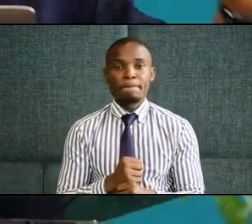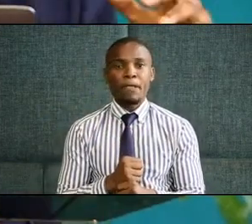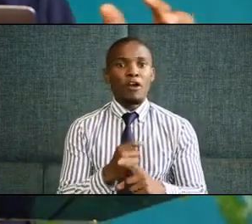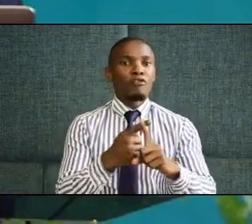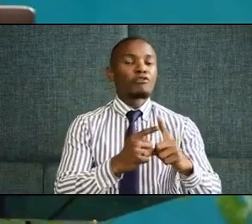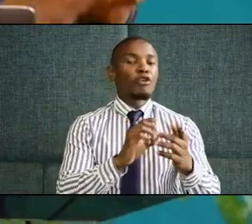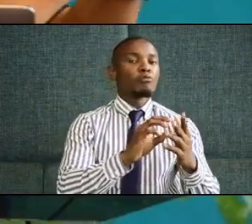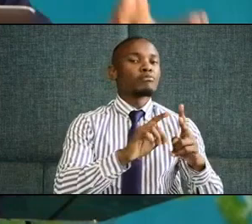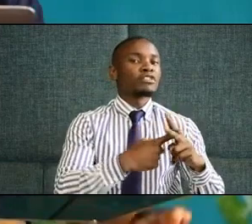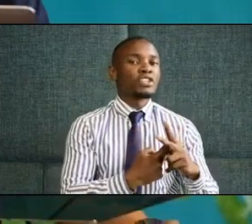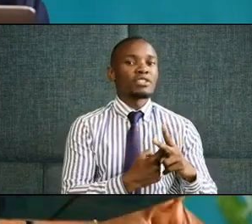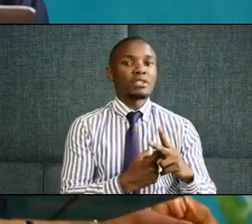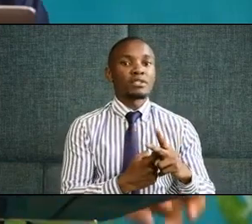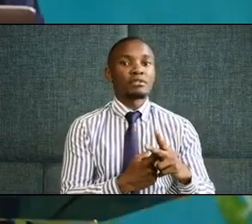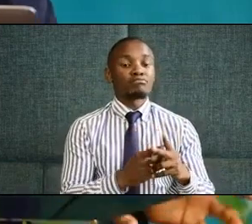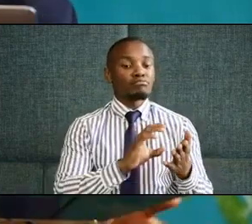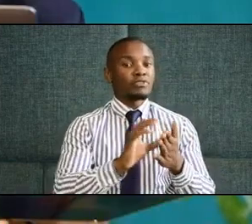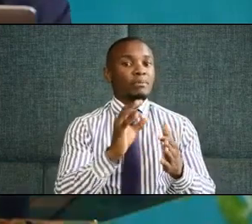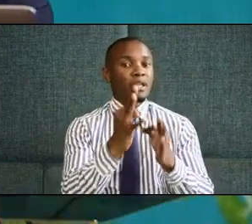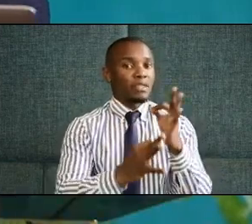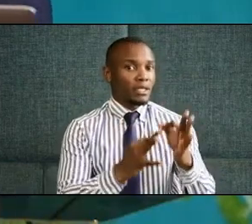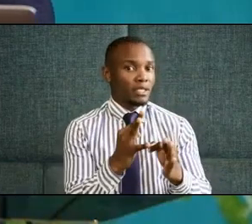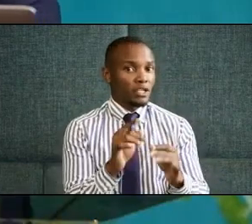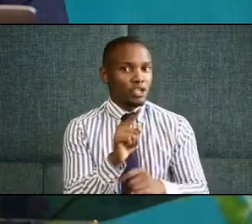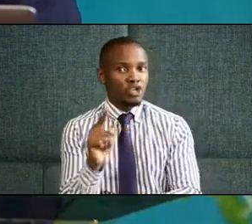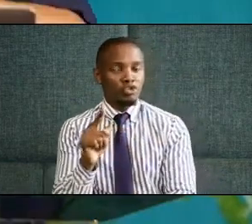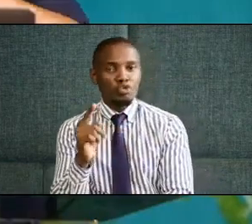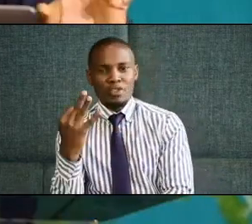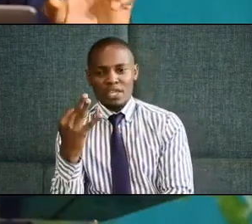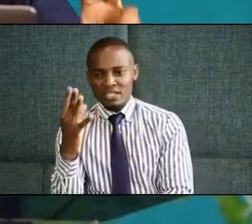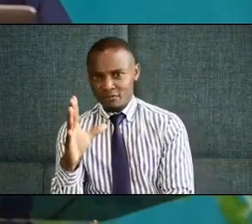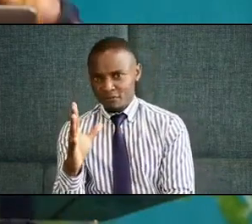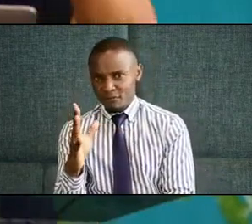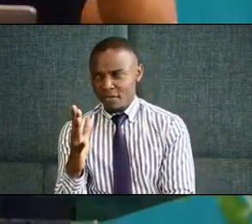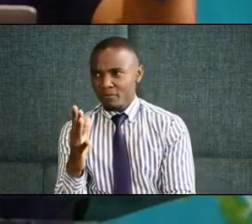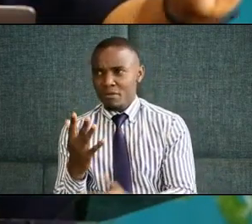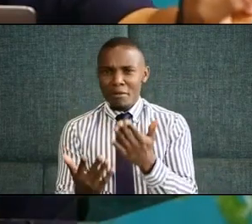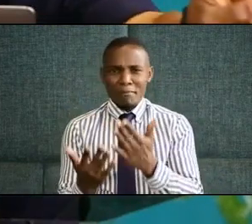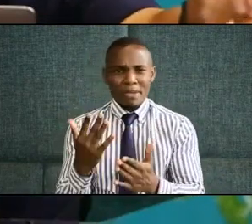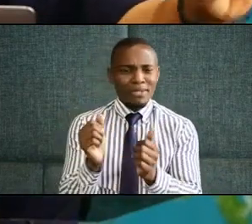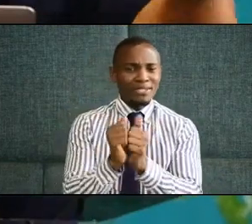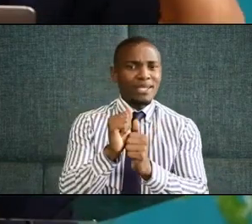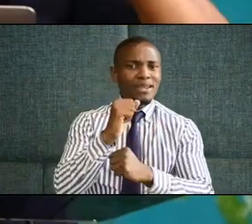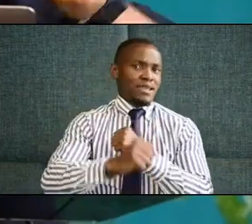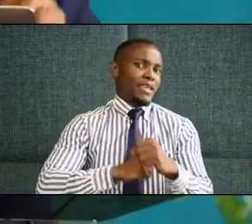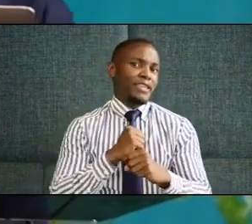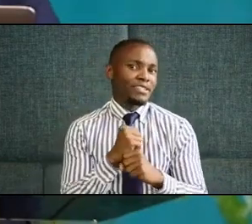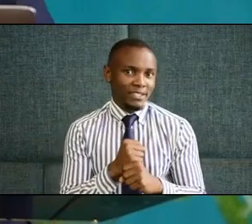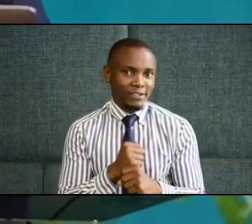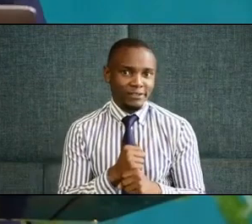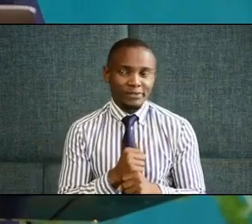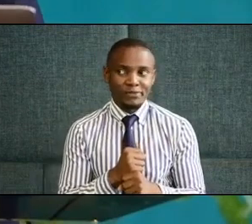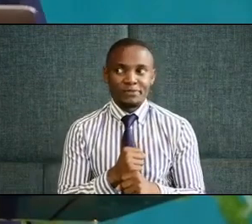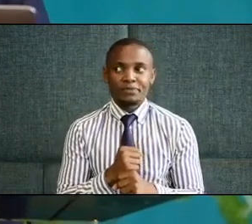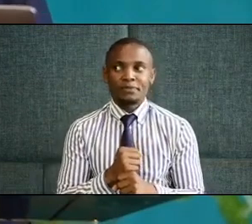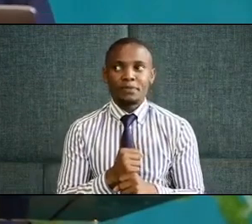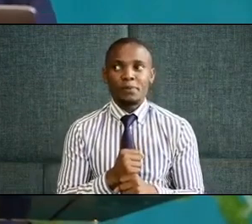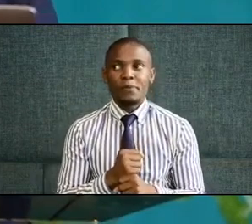From Genesis chapter 33 to Genesis chapter 35 is about 10 years.